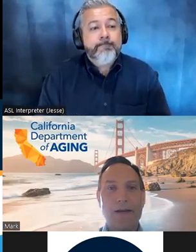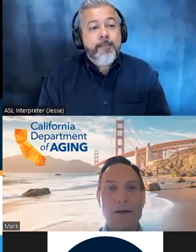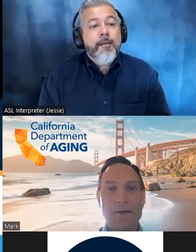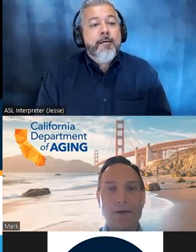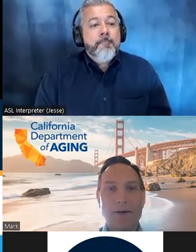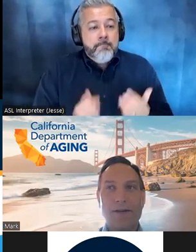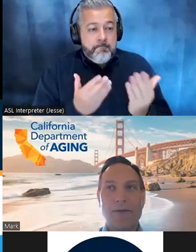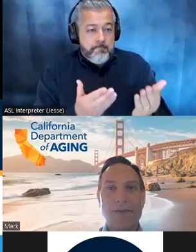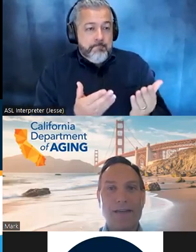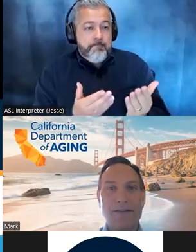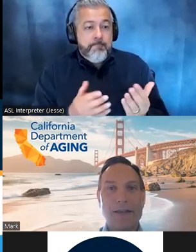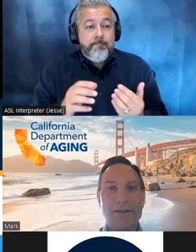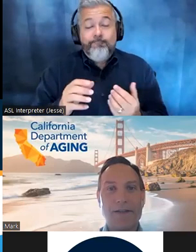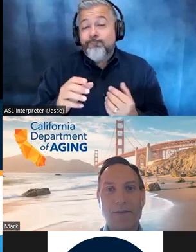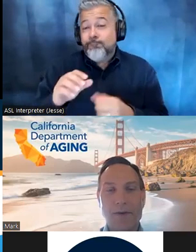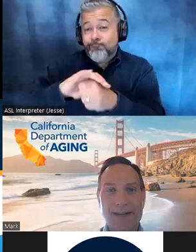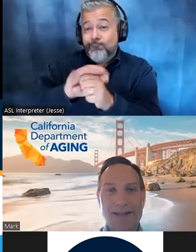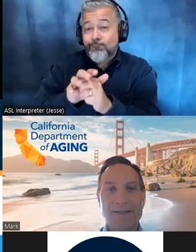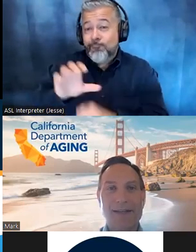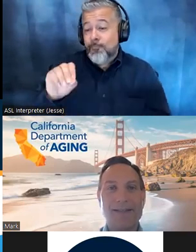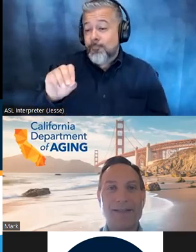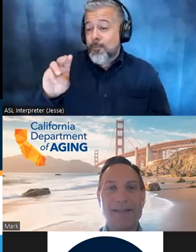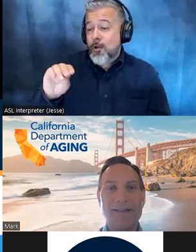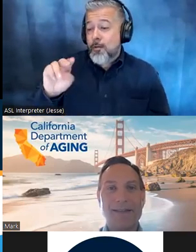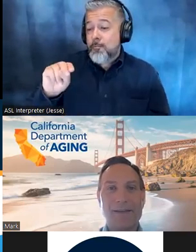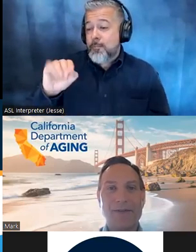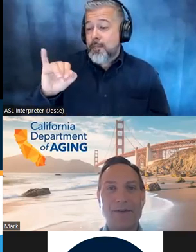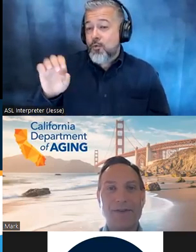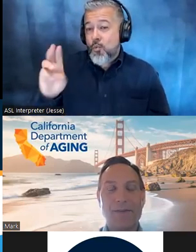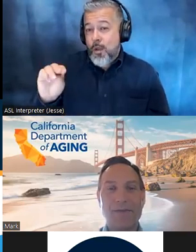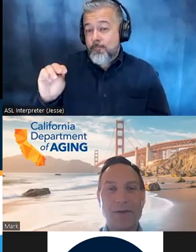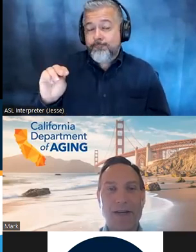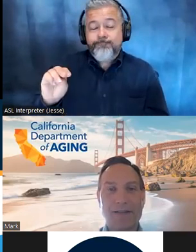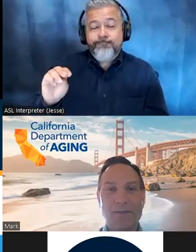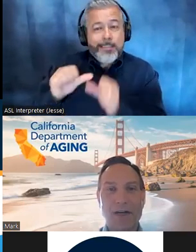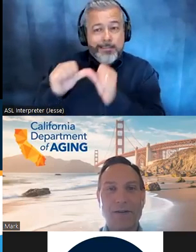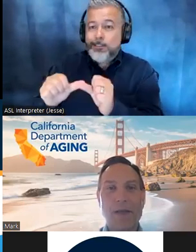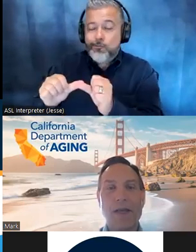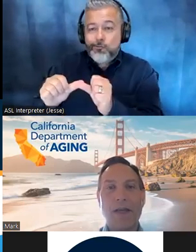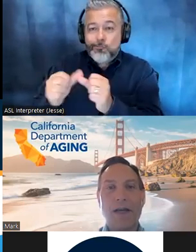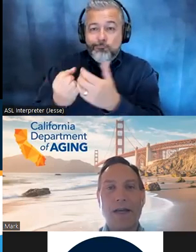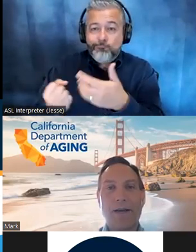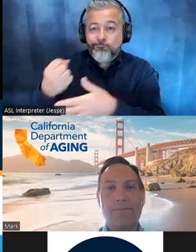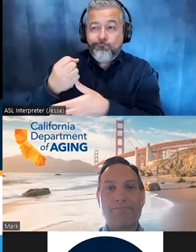So Omicron remains at the top of our minds, as it does, I'm sure, on the top of your minds as well.